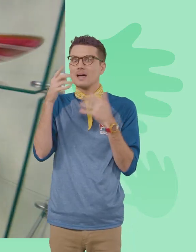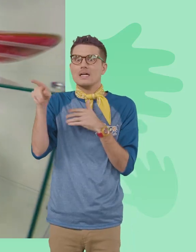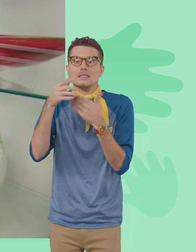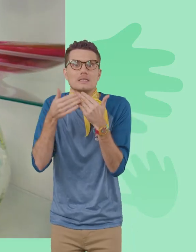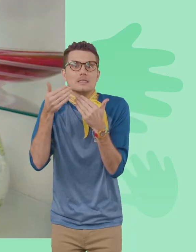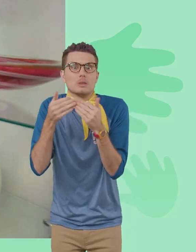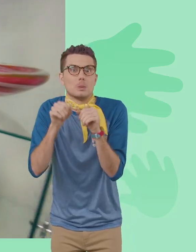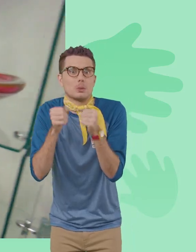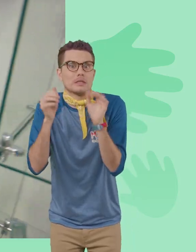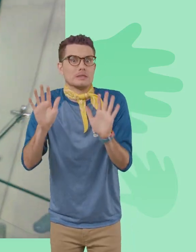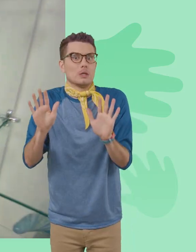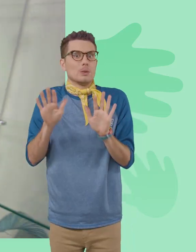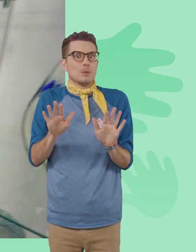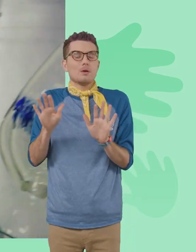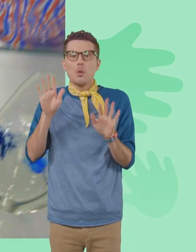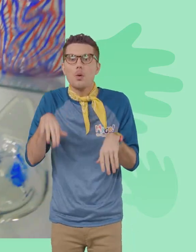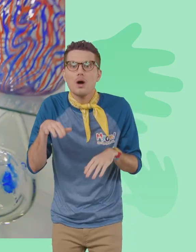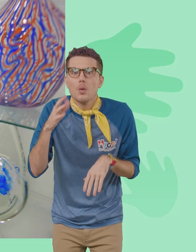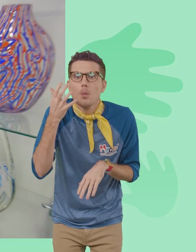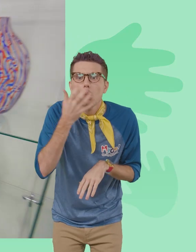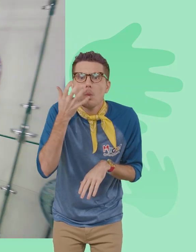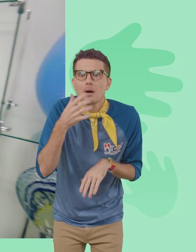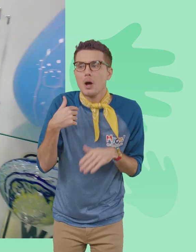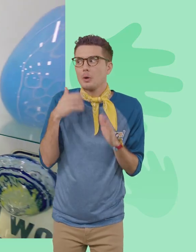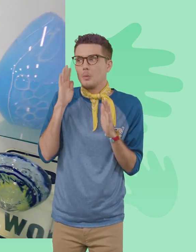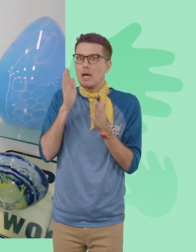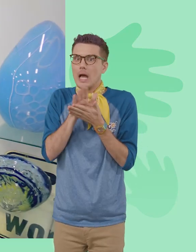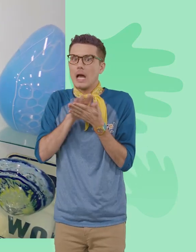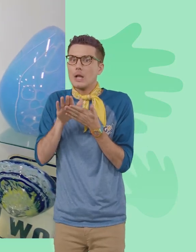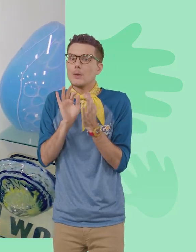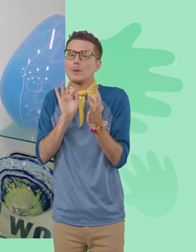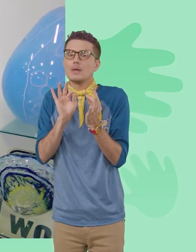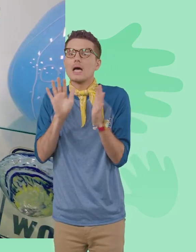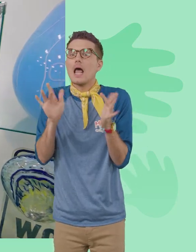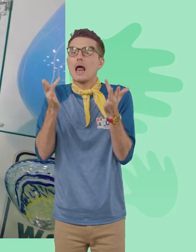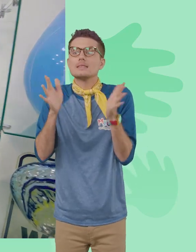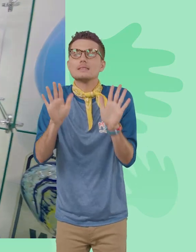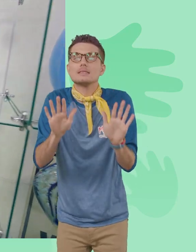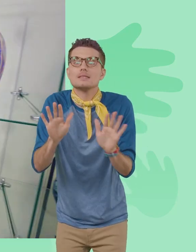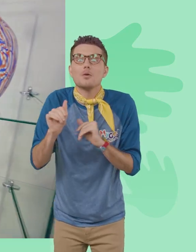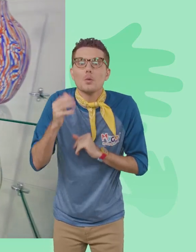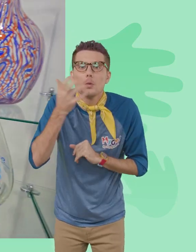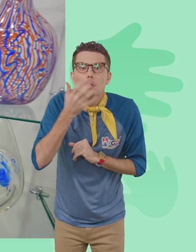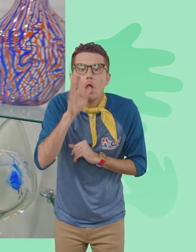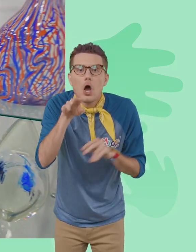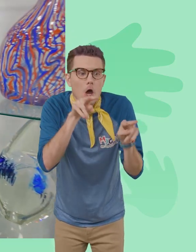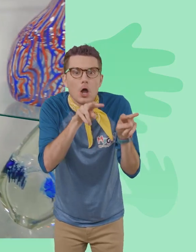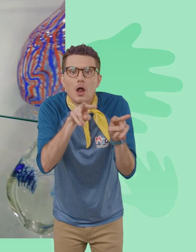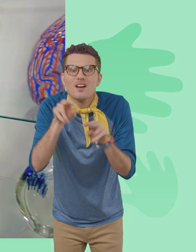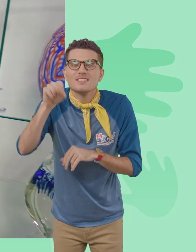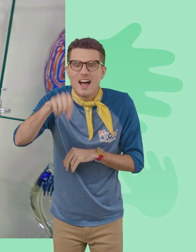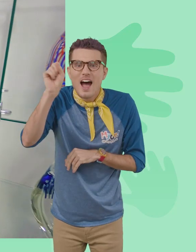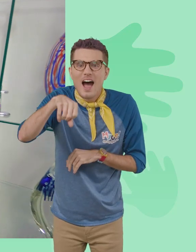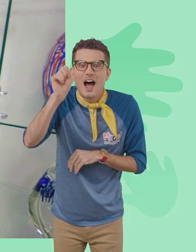These are glass sculptures. Whoa, they're very delicate. Wow! So I'm going to be nice and gentle.